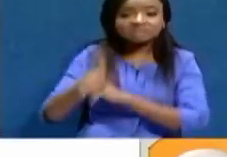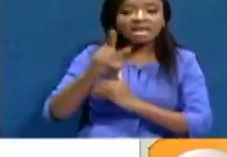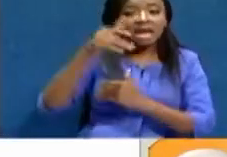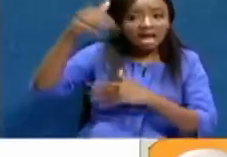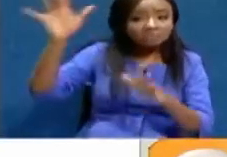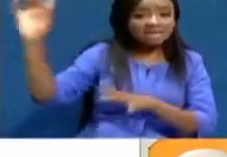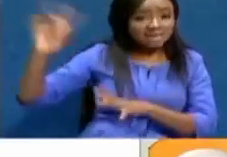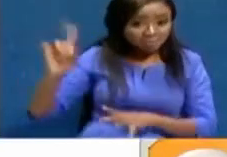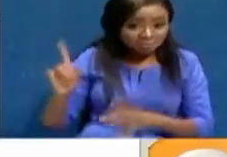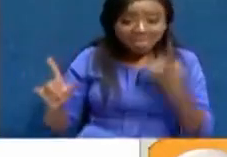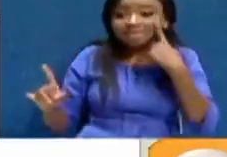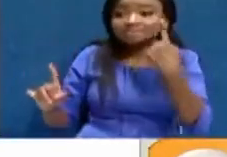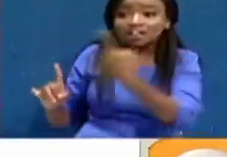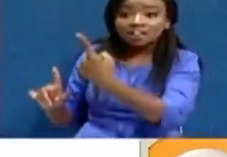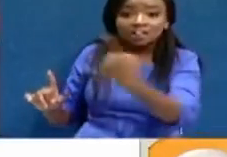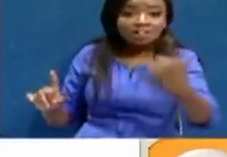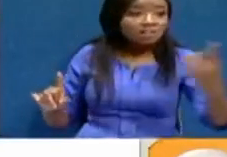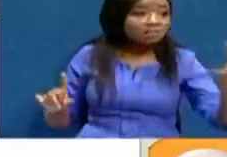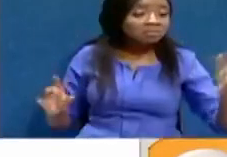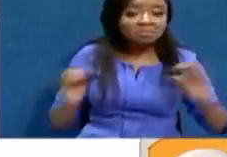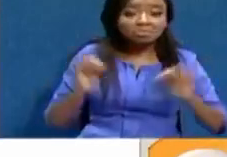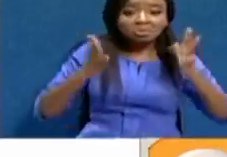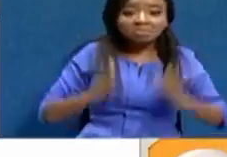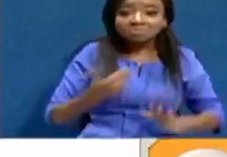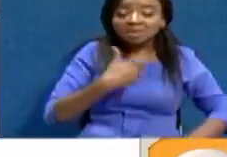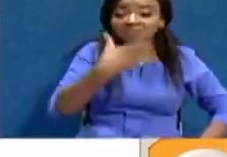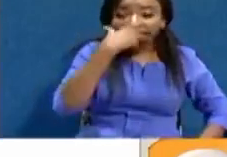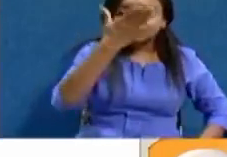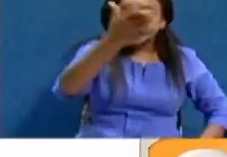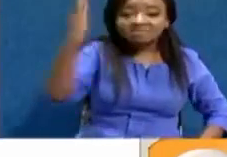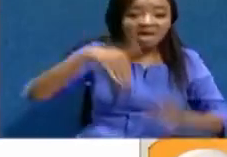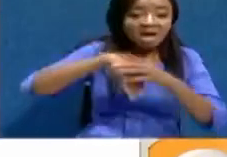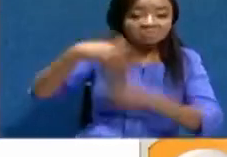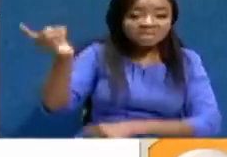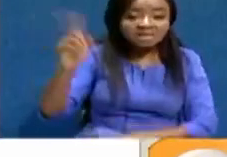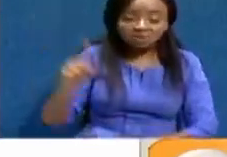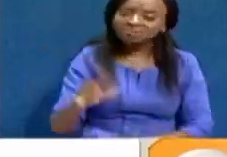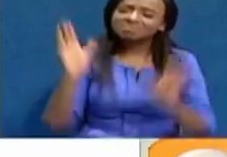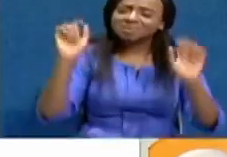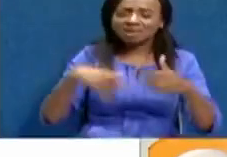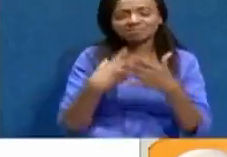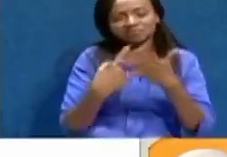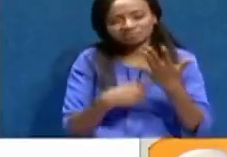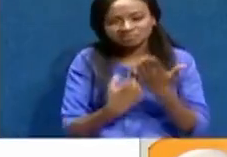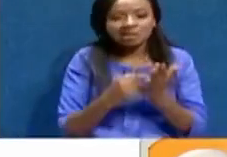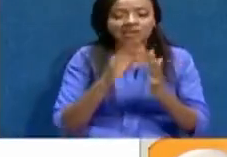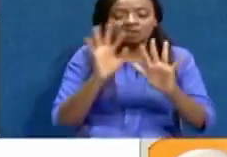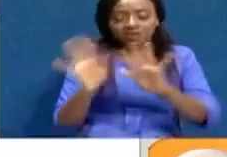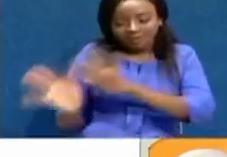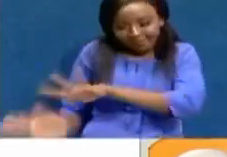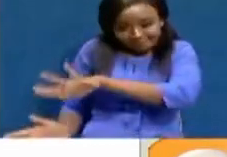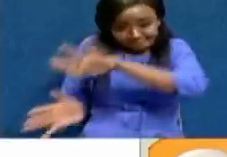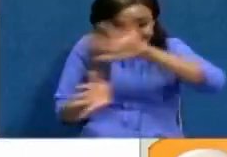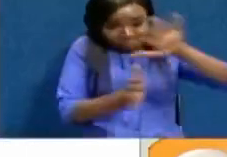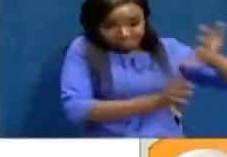outside Nairobi lately and noticed that nearly nobody wears a mask out there? I could go on, but at this point, we must agree